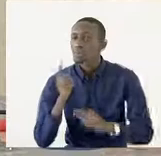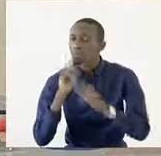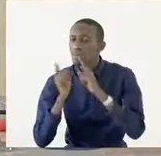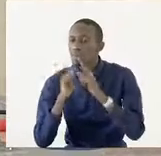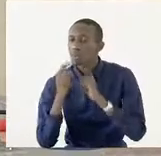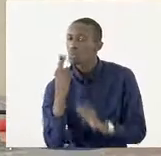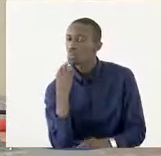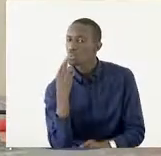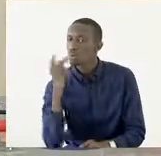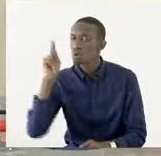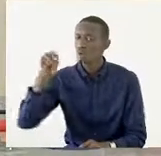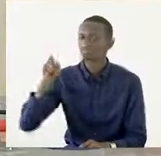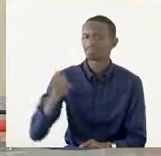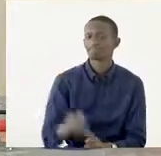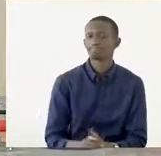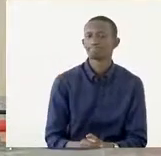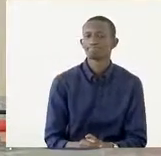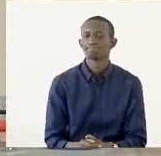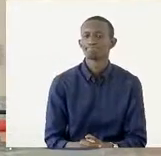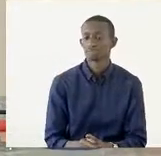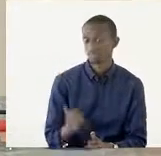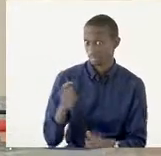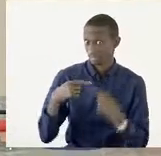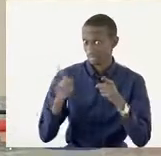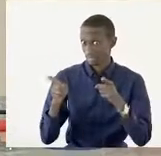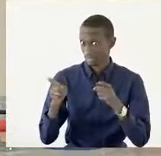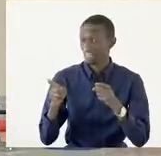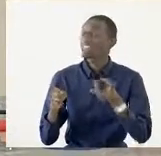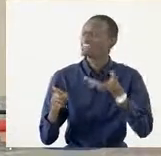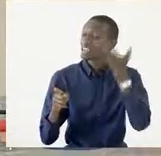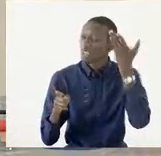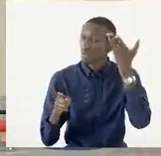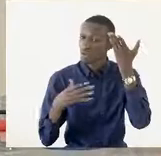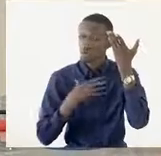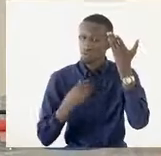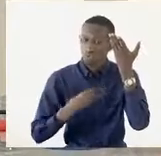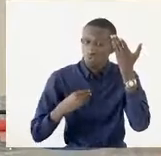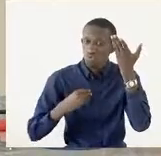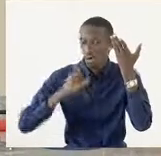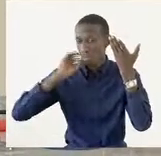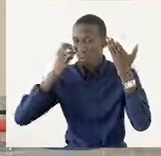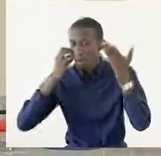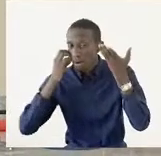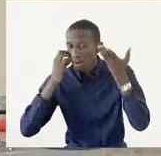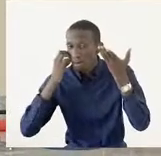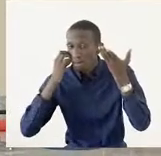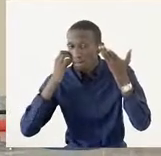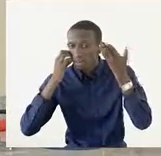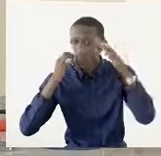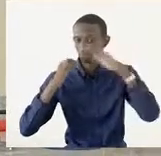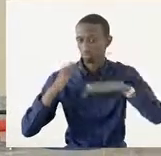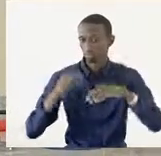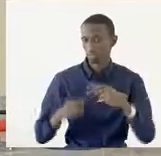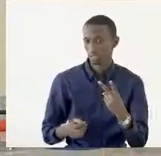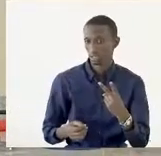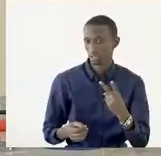red precipitate. So that is the red and yellow can be used also to distinguish between aliphatic and